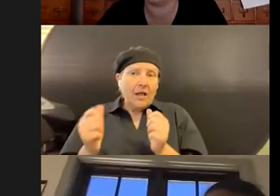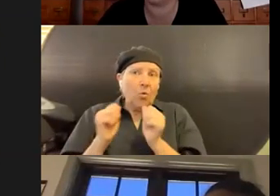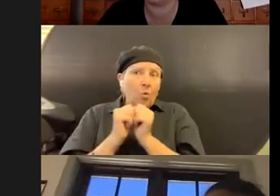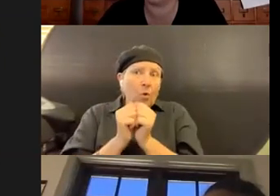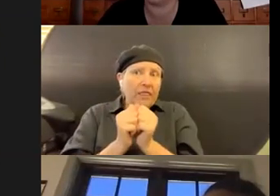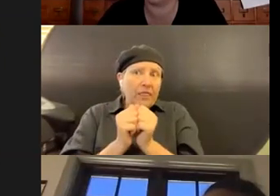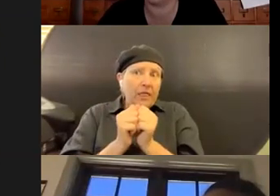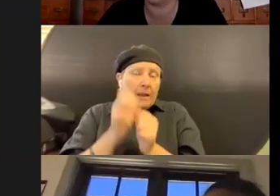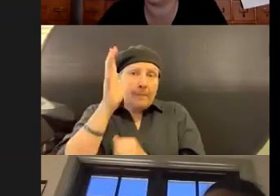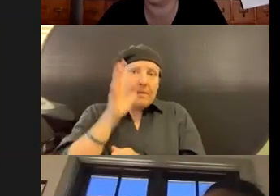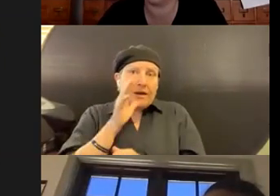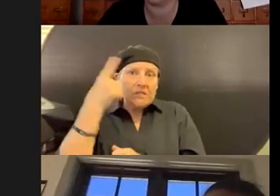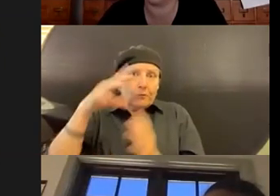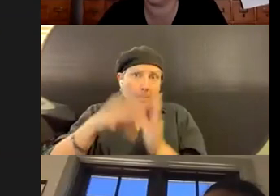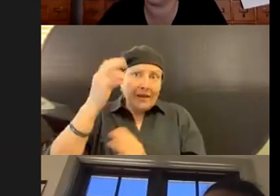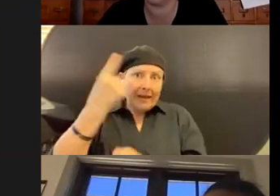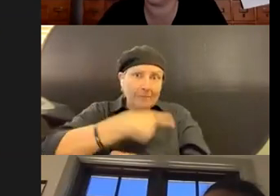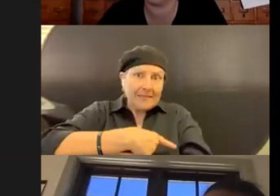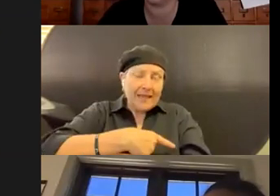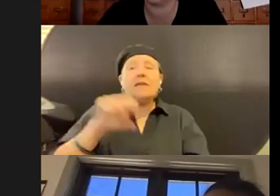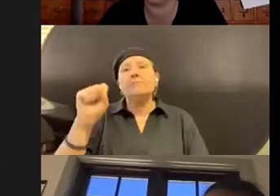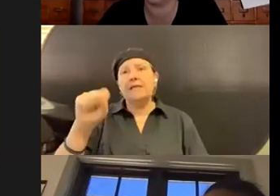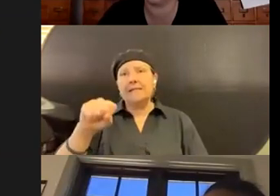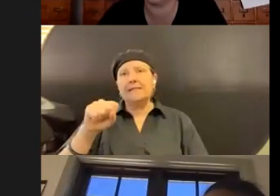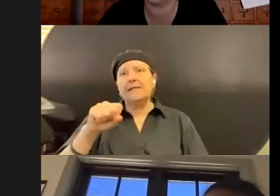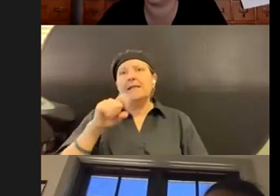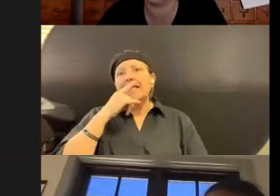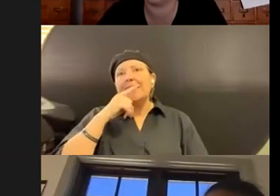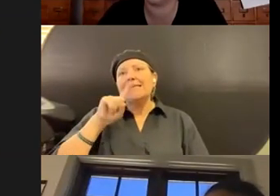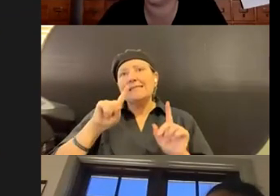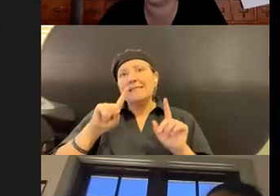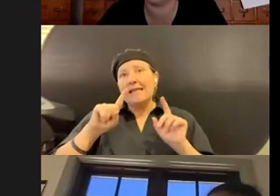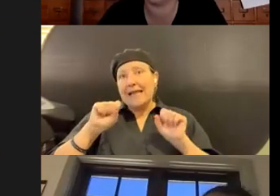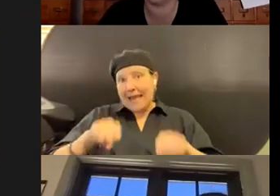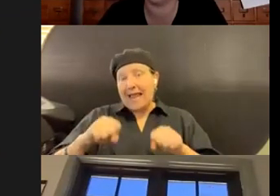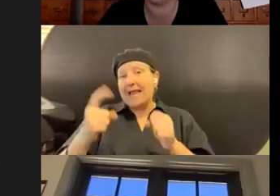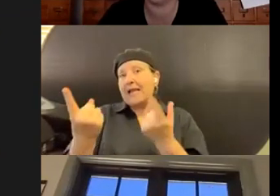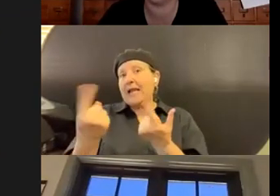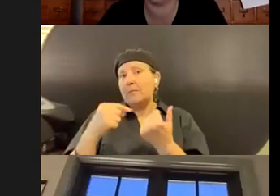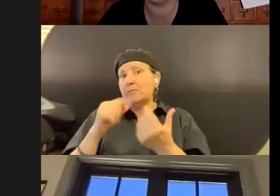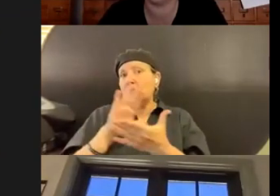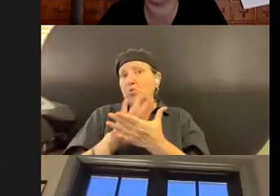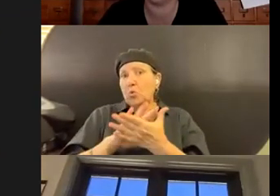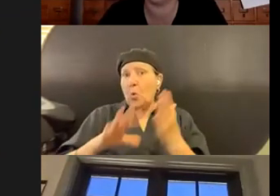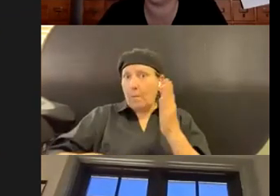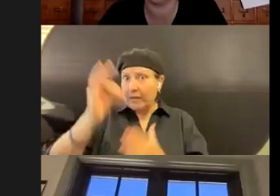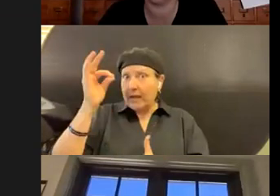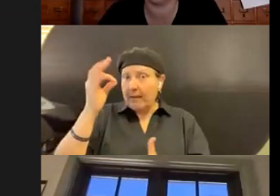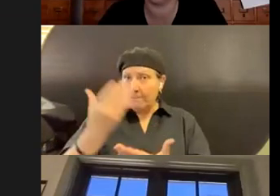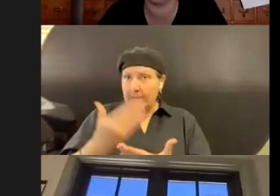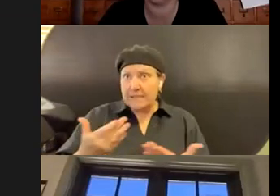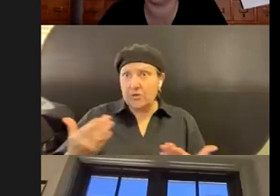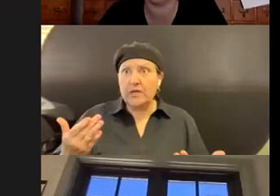Yes, we are going to allow the children to come to the school and pick up their materials. And part of the reason